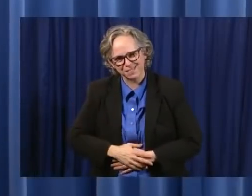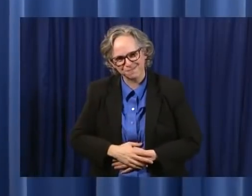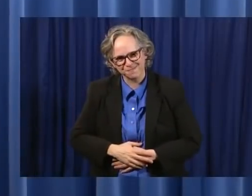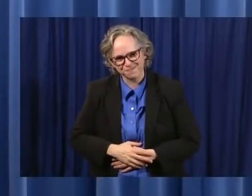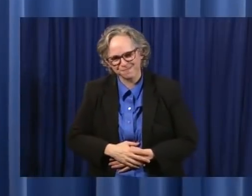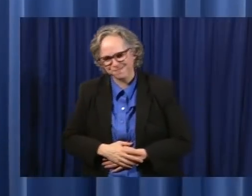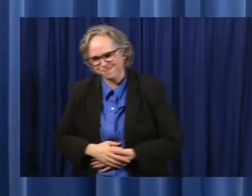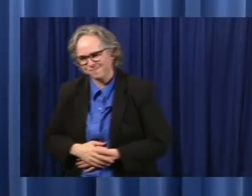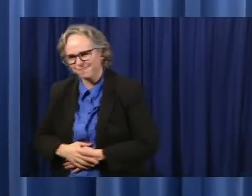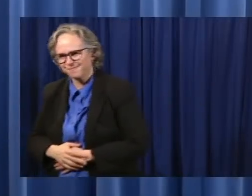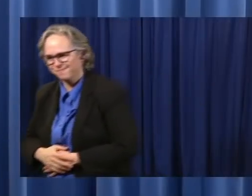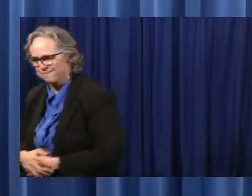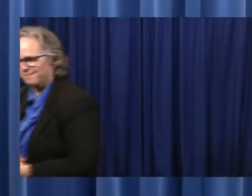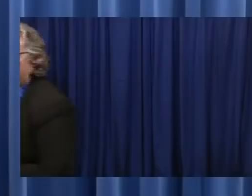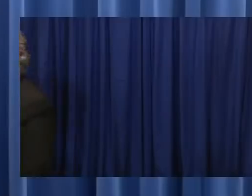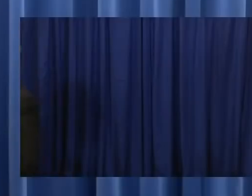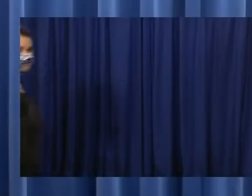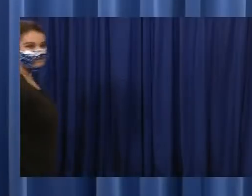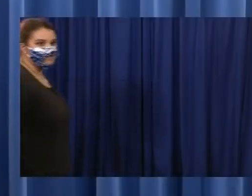So